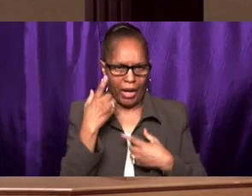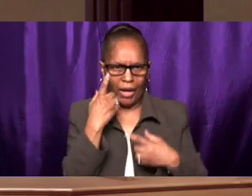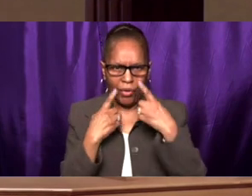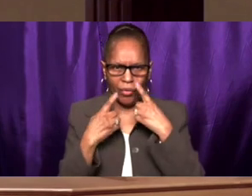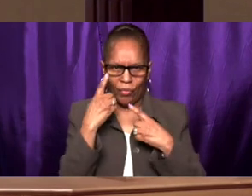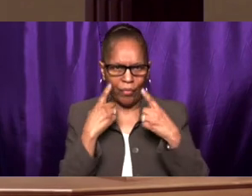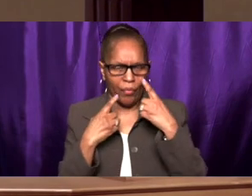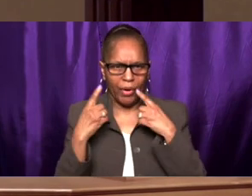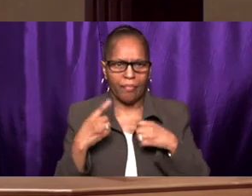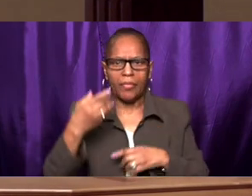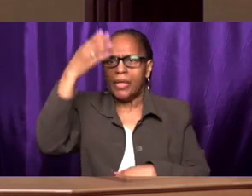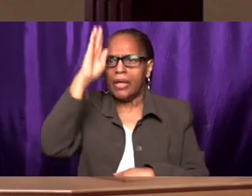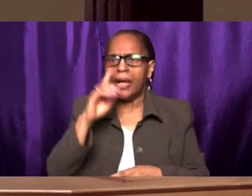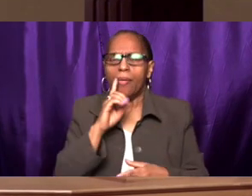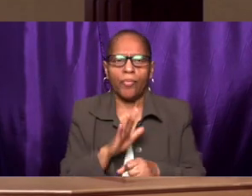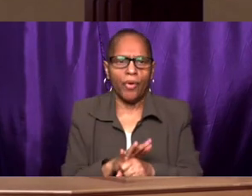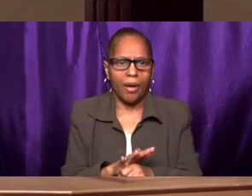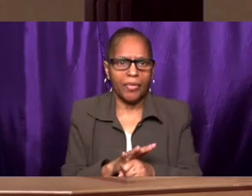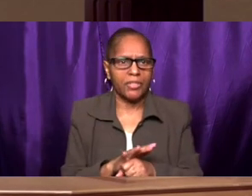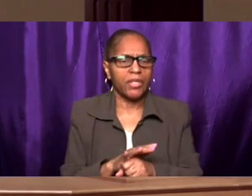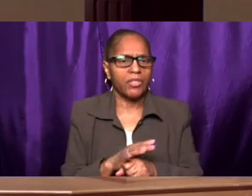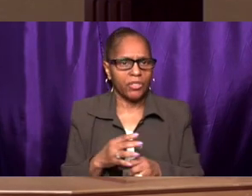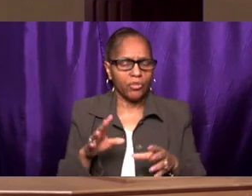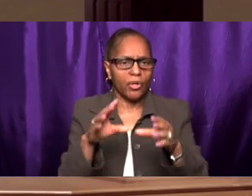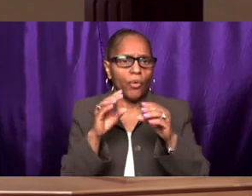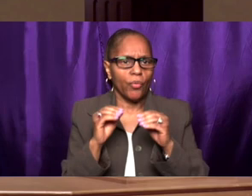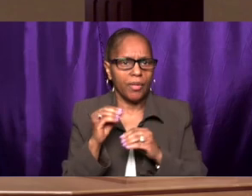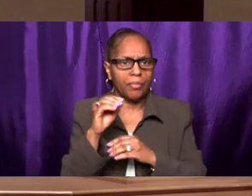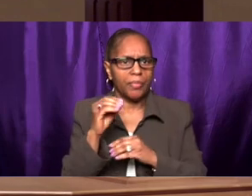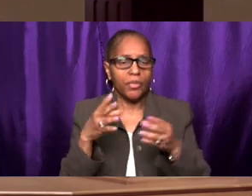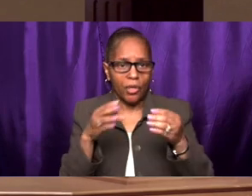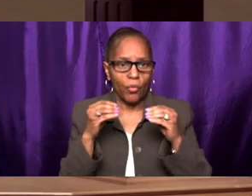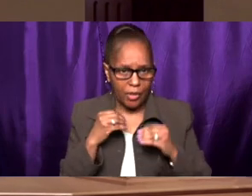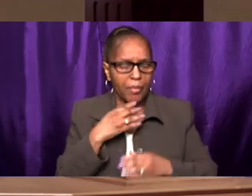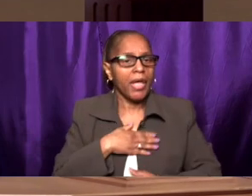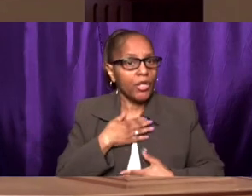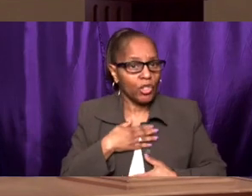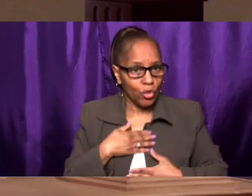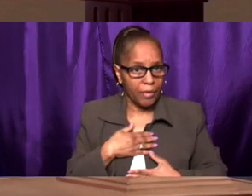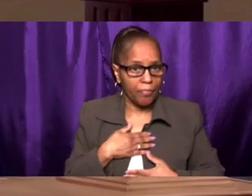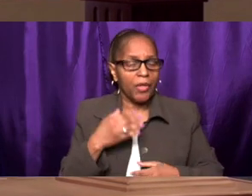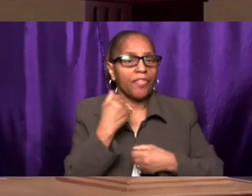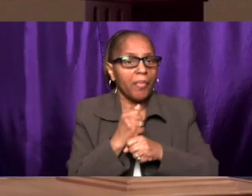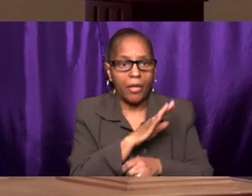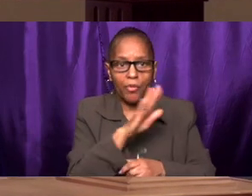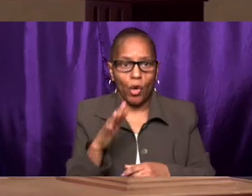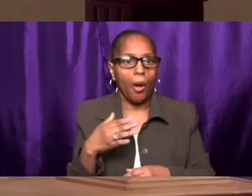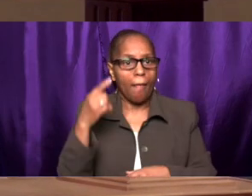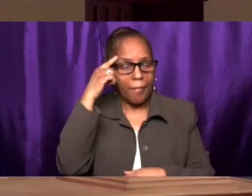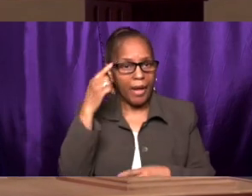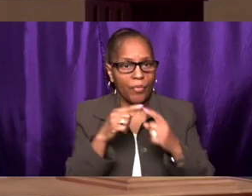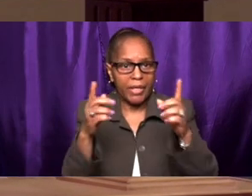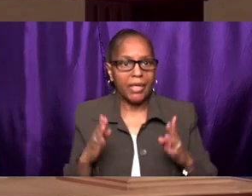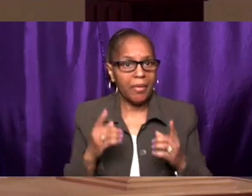tears, but God promised that you're going to reap in joy, you got to make up your mind that when the enemy comes in like a